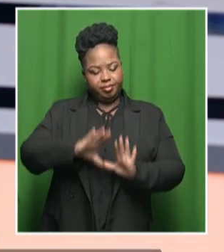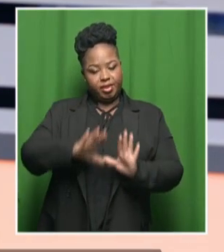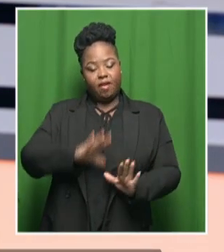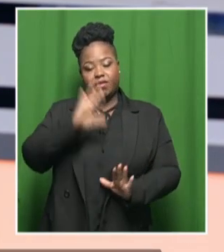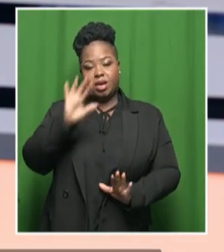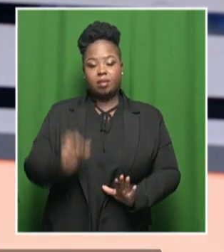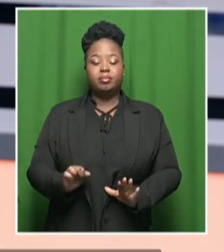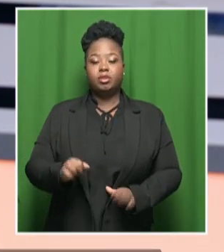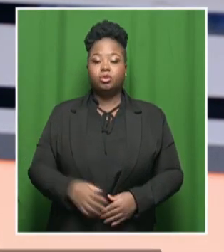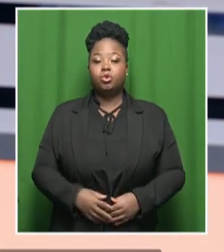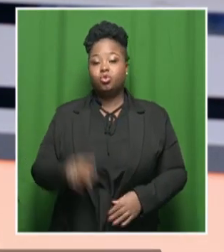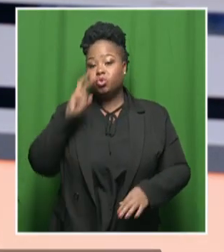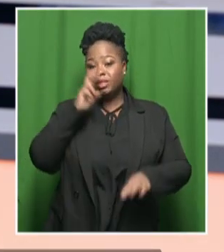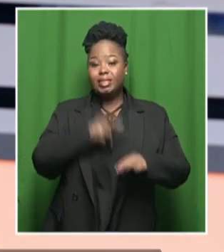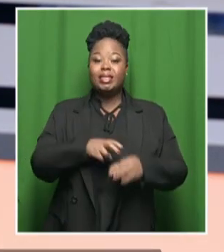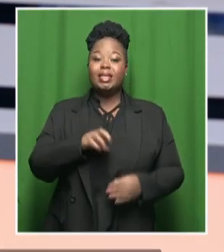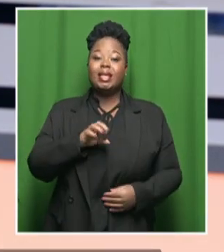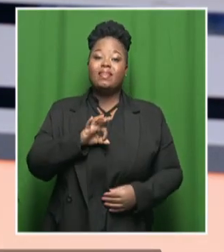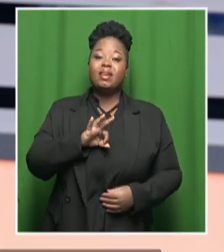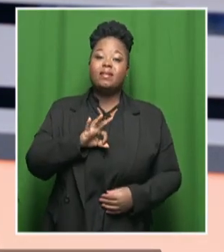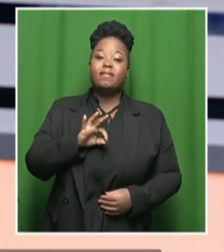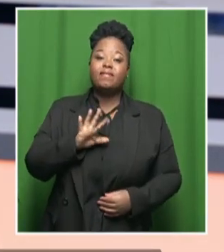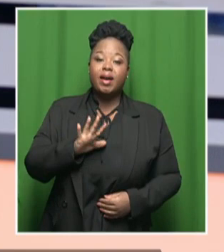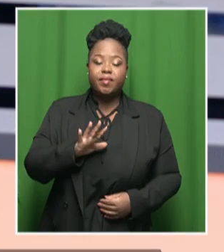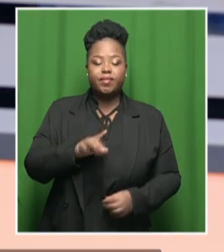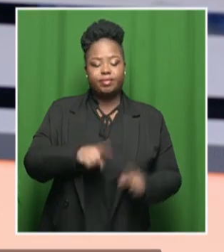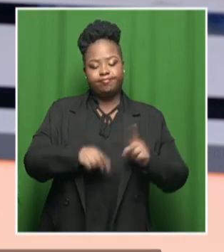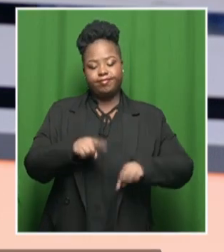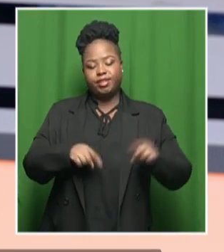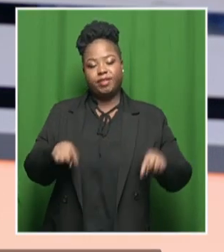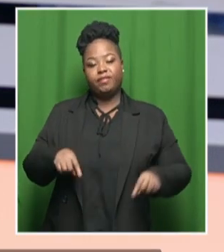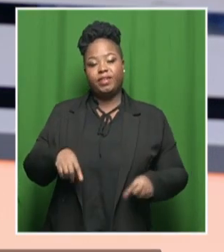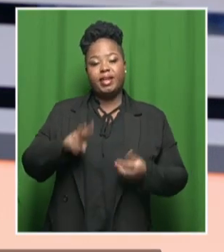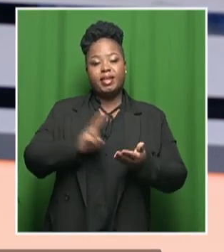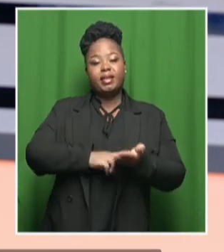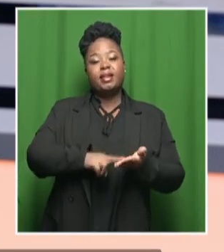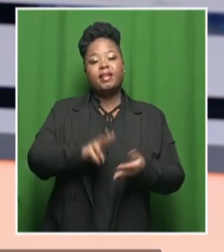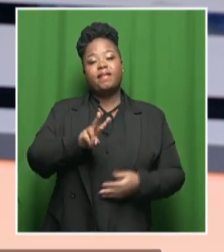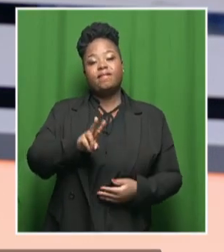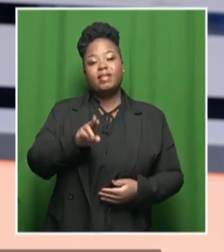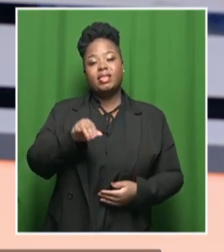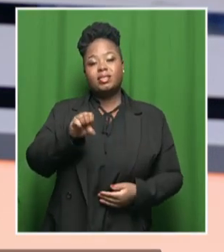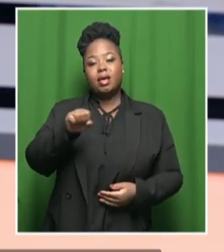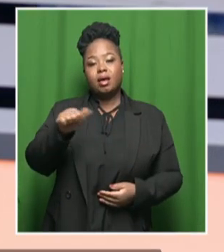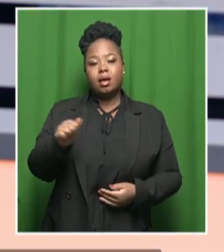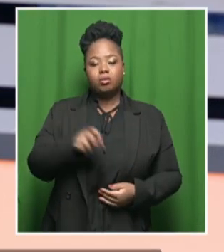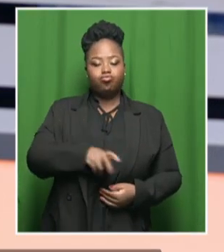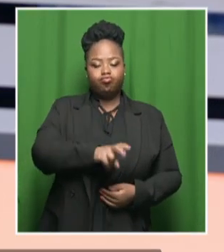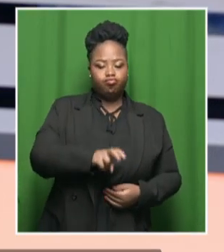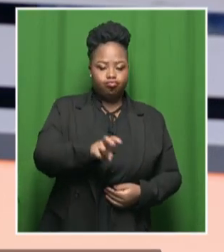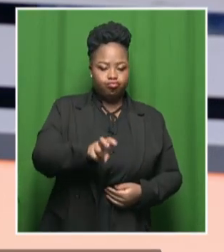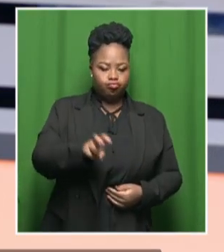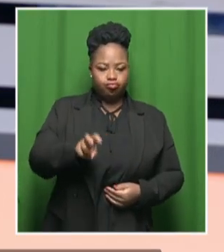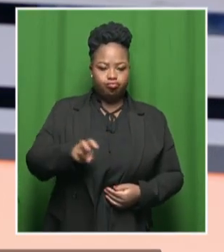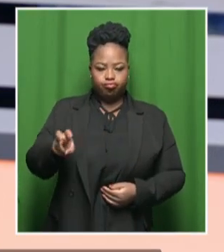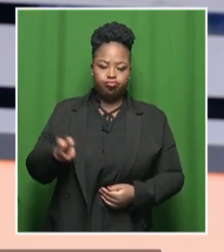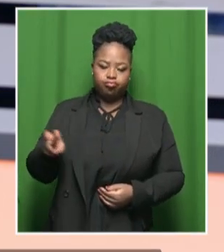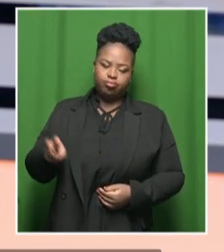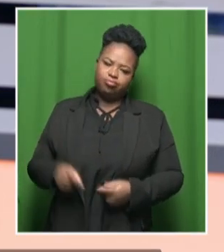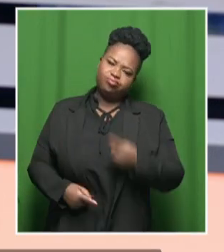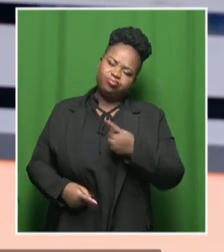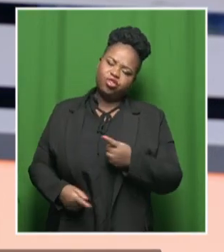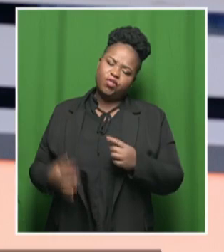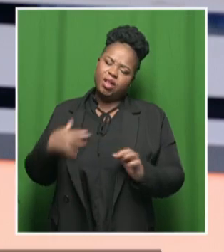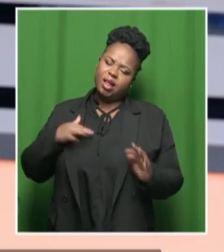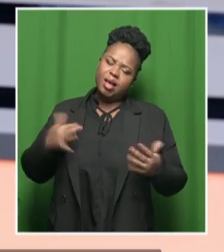need about 35 different visas to move freely within our own continent. I want to get your stance on this,